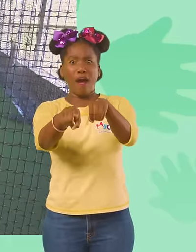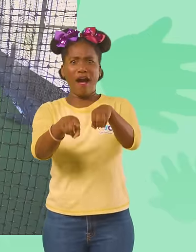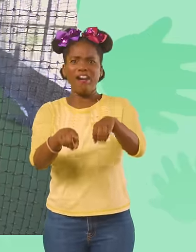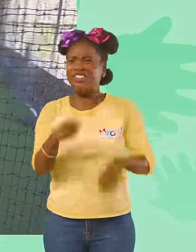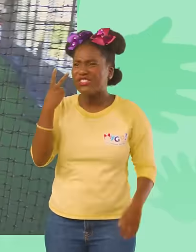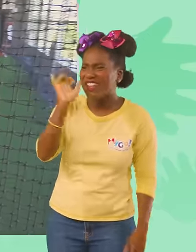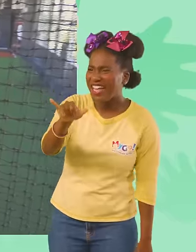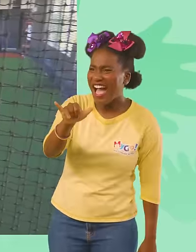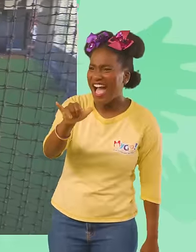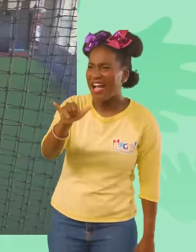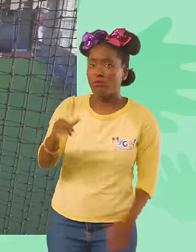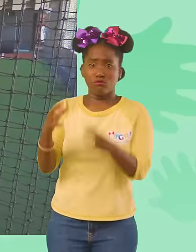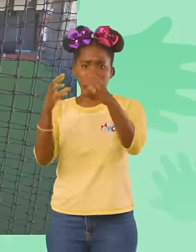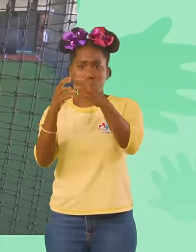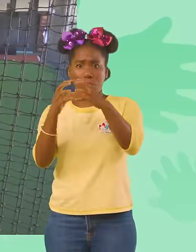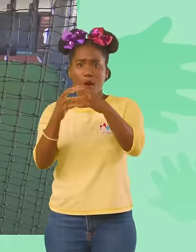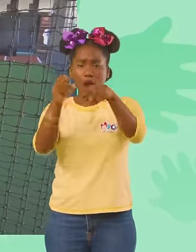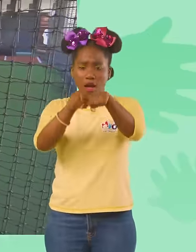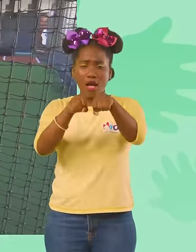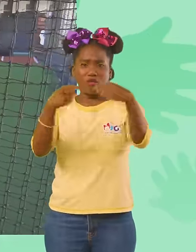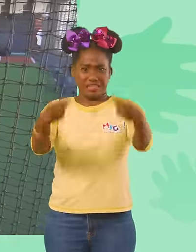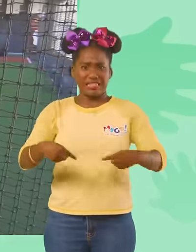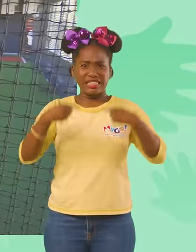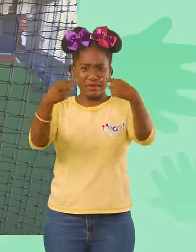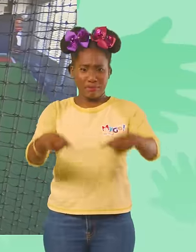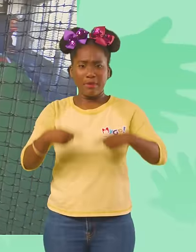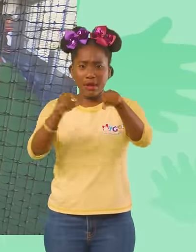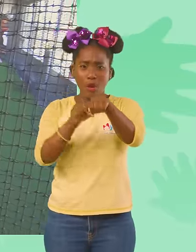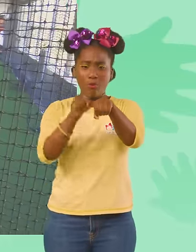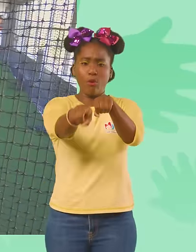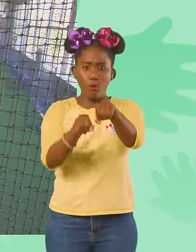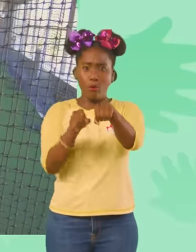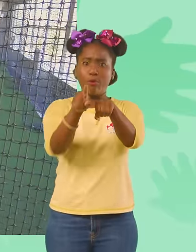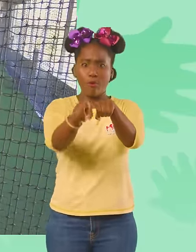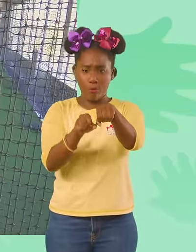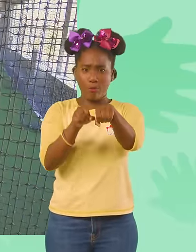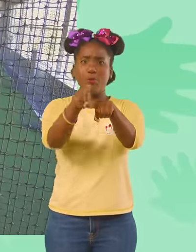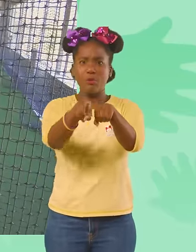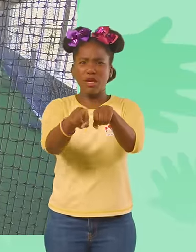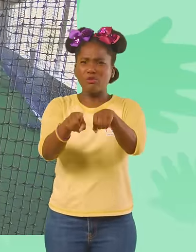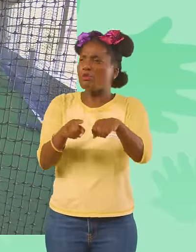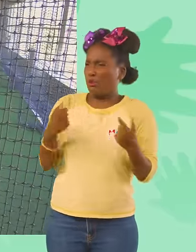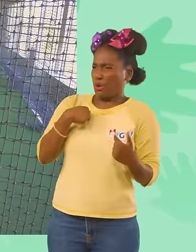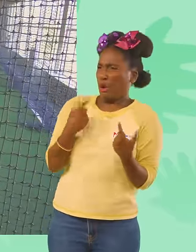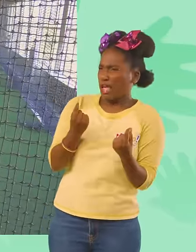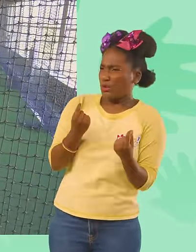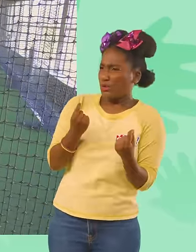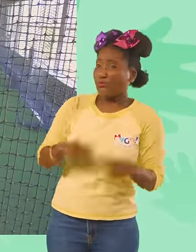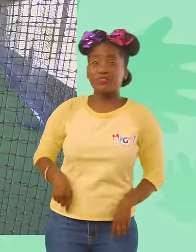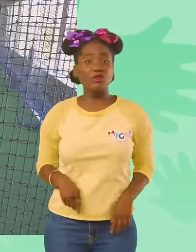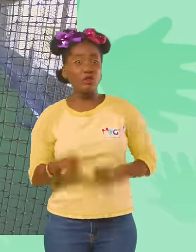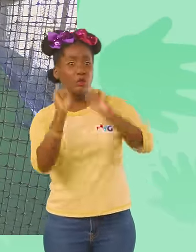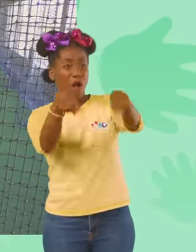Whoa, did you see that? When you put the ball right here, these spinny things throw it out really fast. And then, what do I do? You gotta go